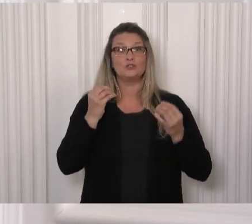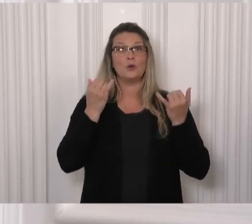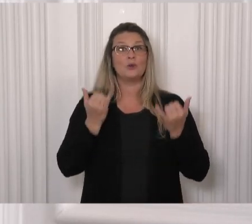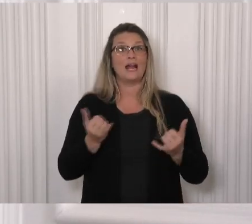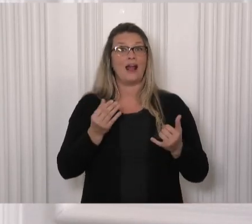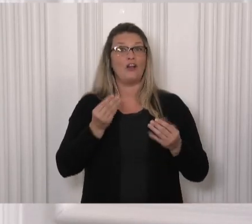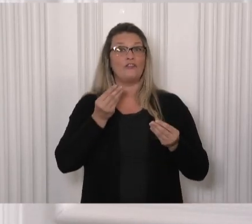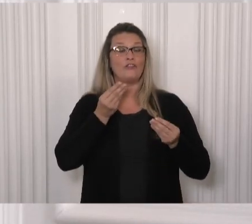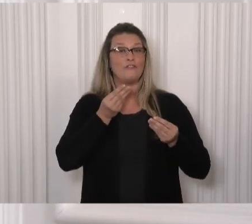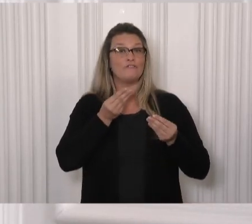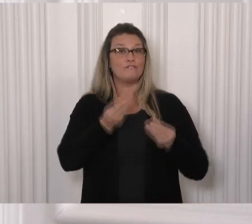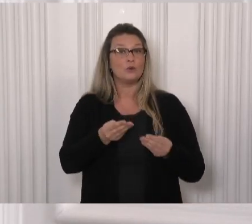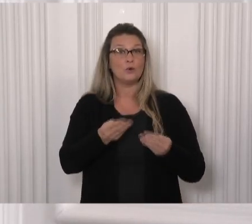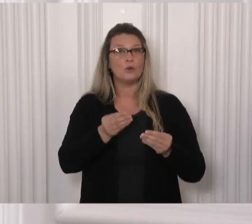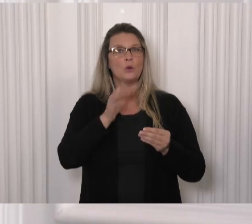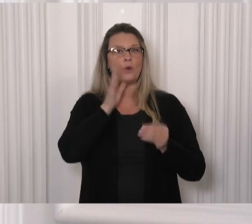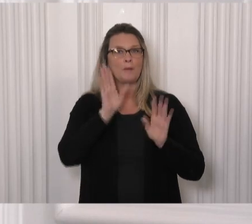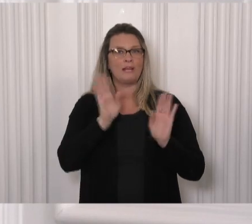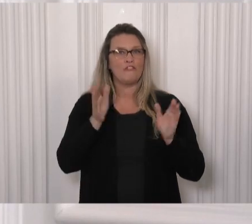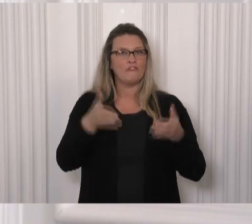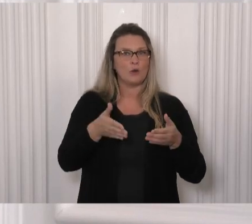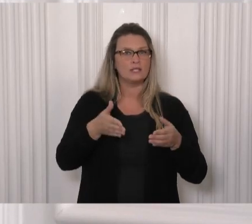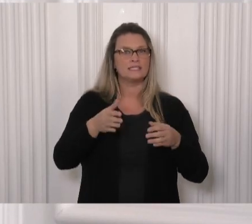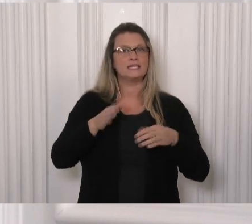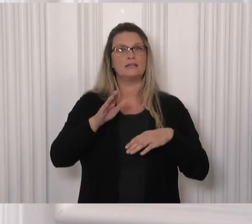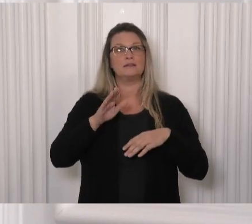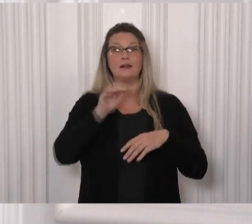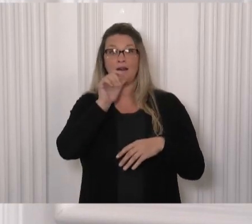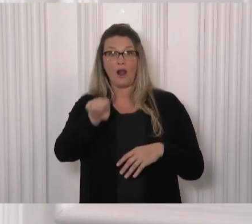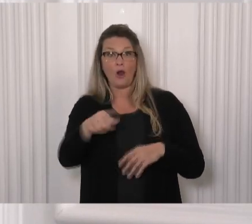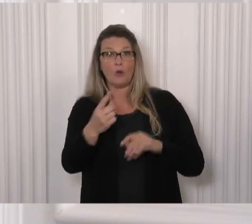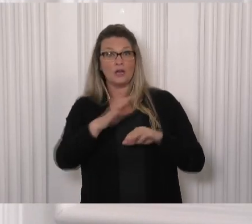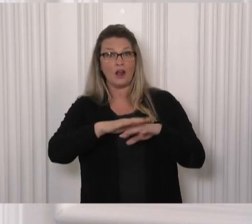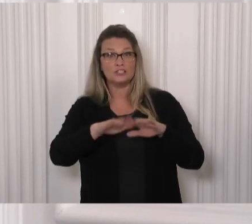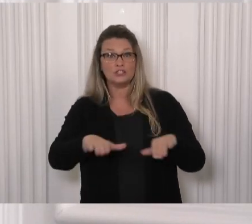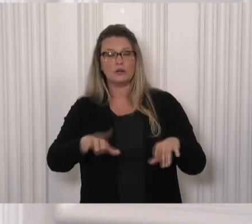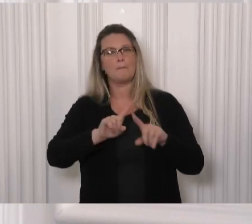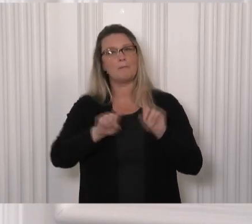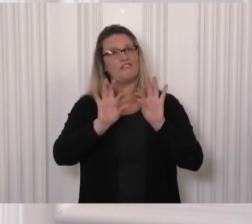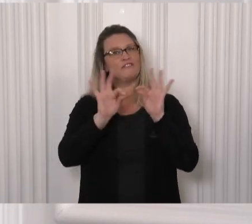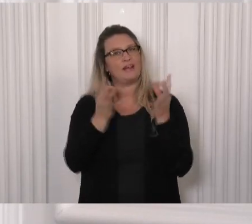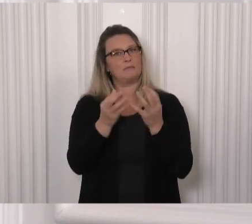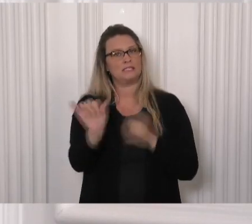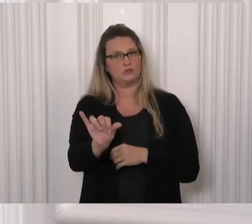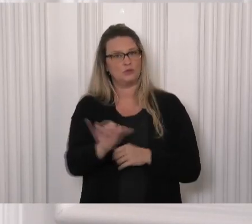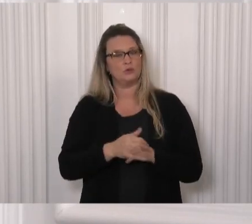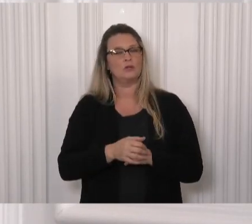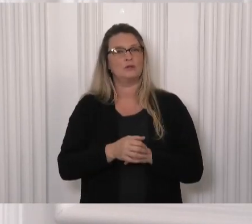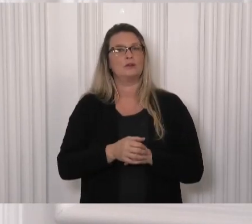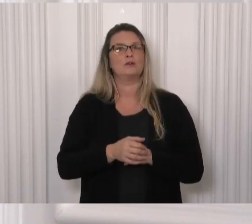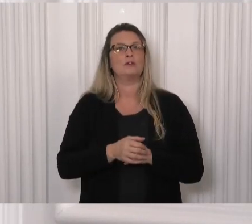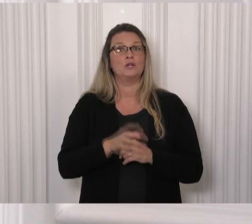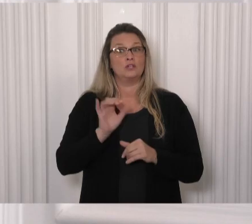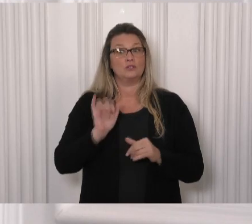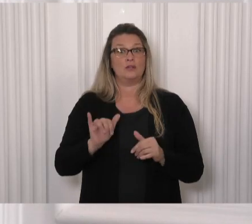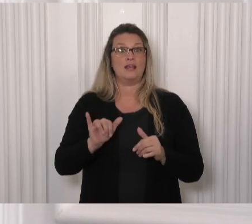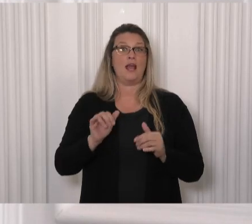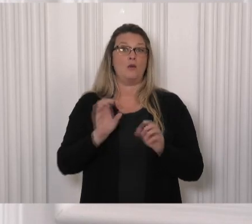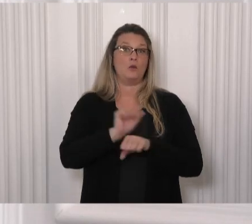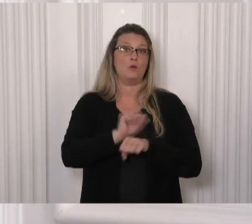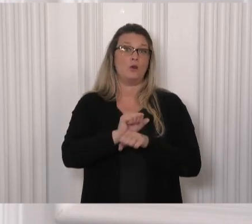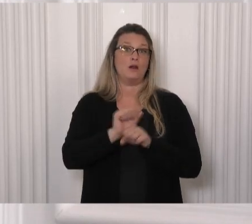be done focusing not just on the children, but also on the families. So in addition to that, we're working with